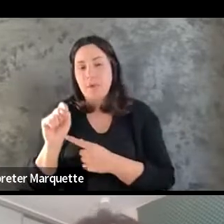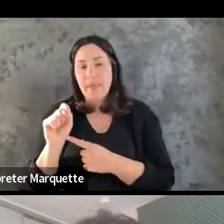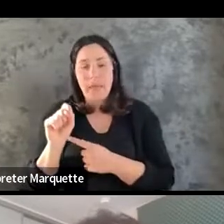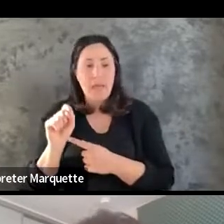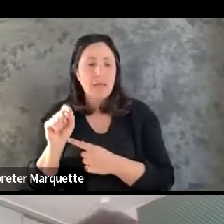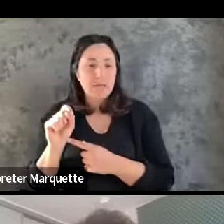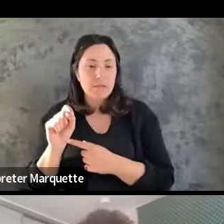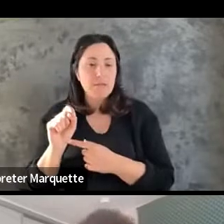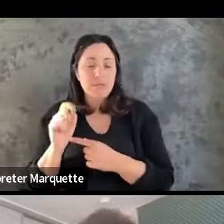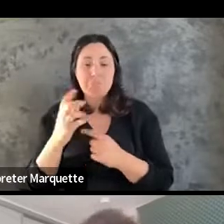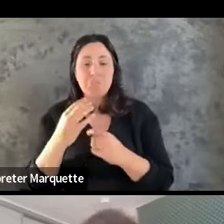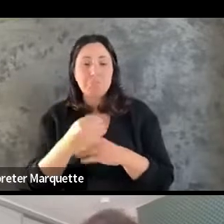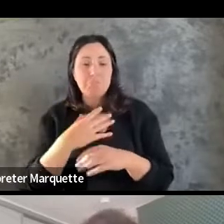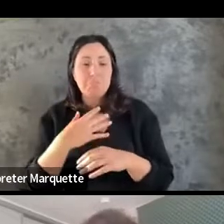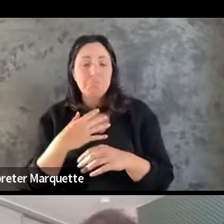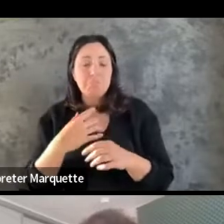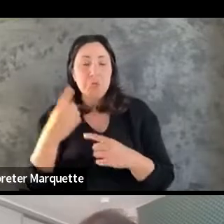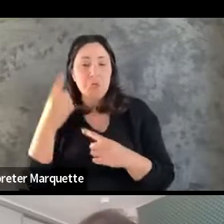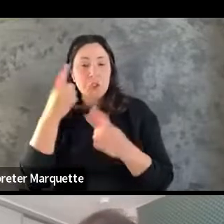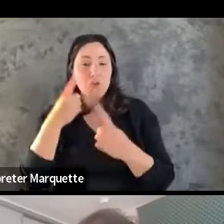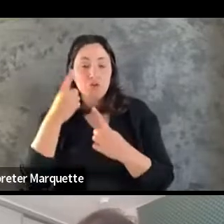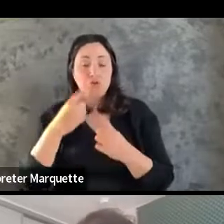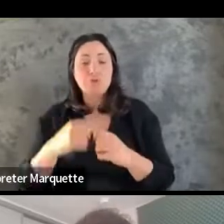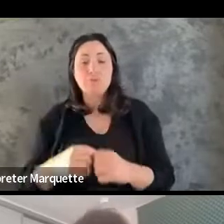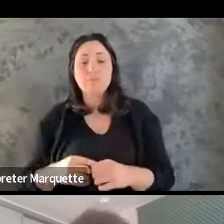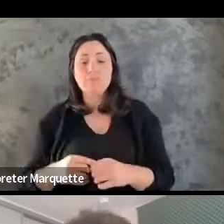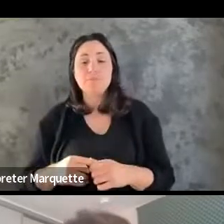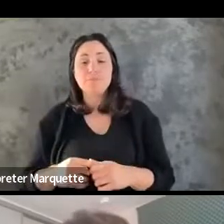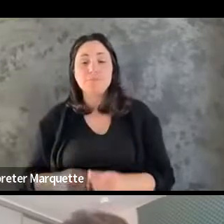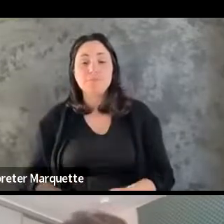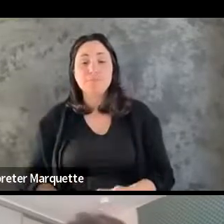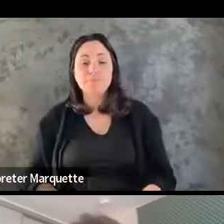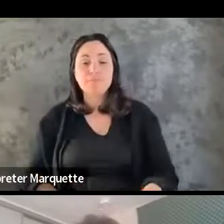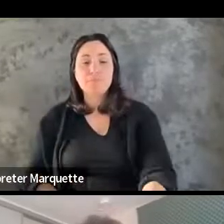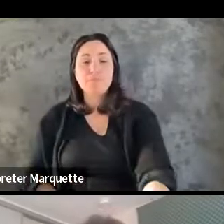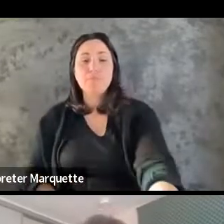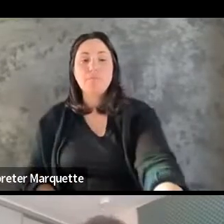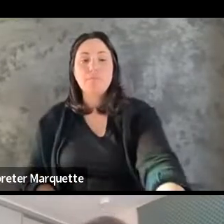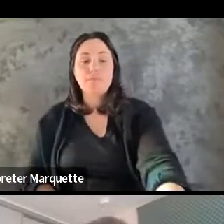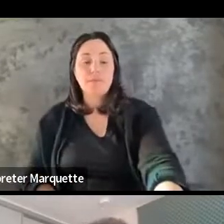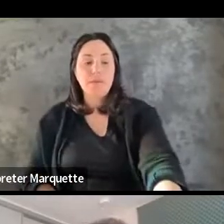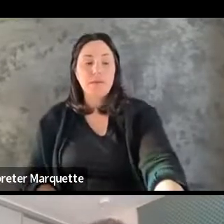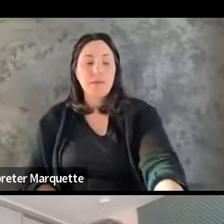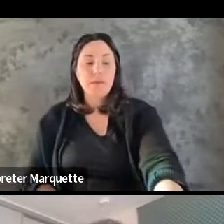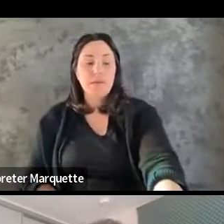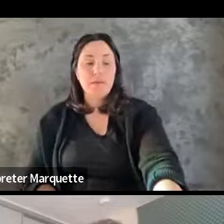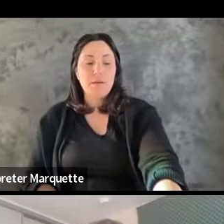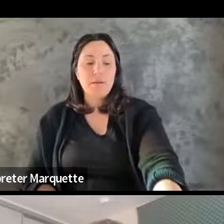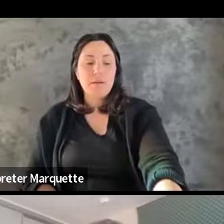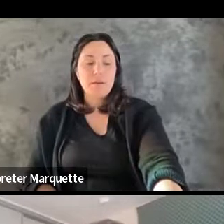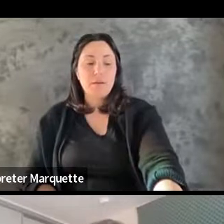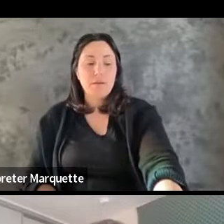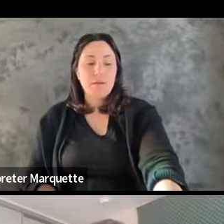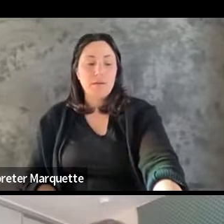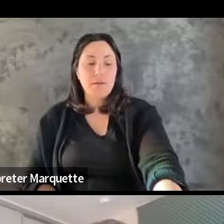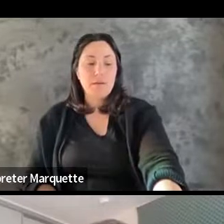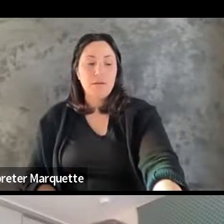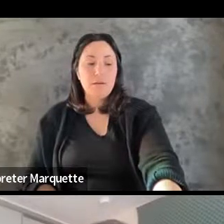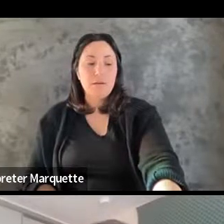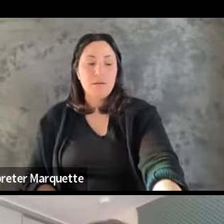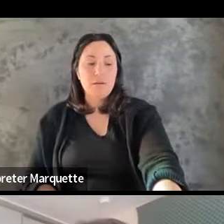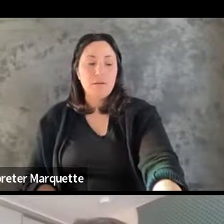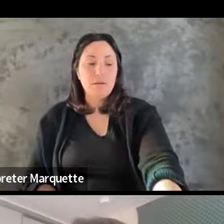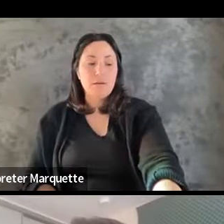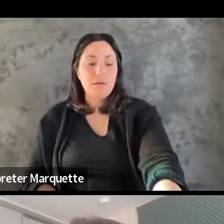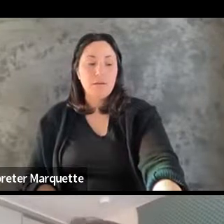definitely on advisement. I do think that when there's a plus and a minus to being